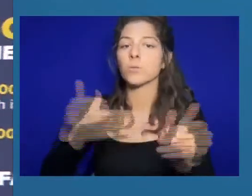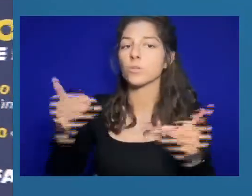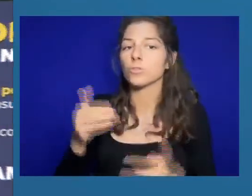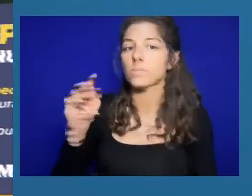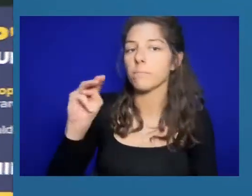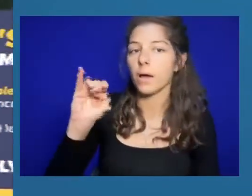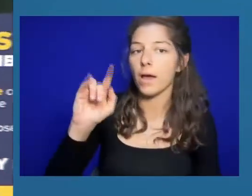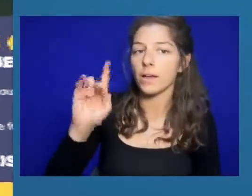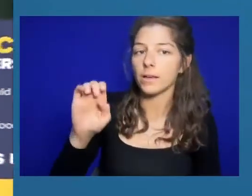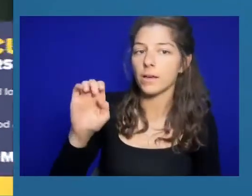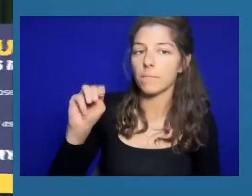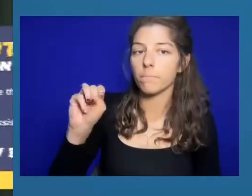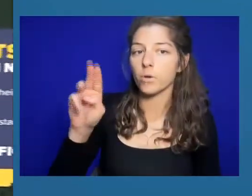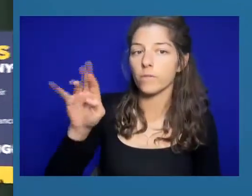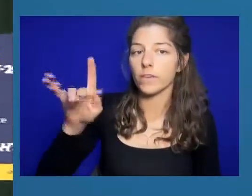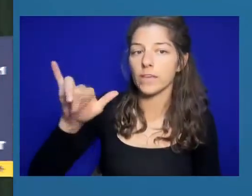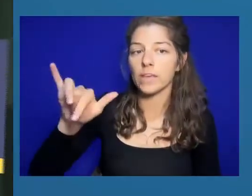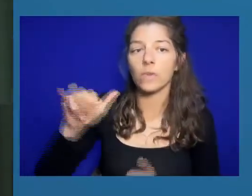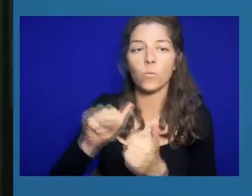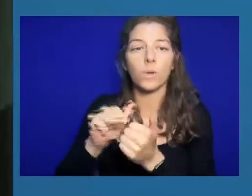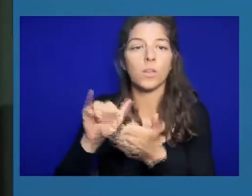Bureau.